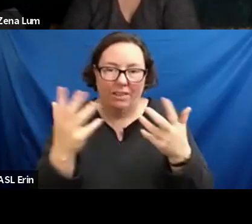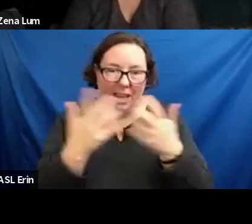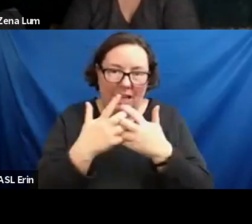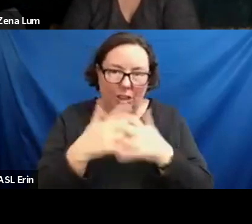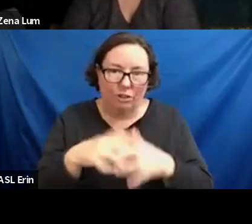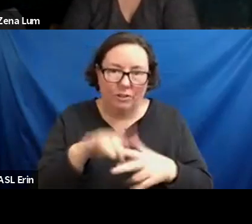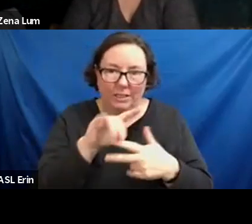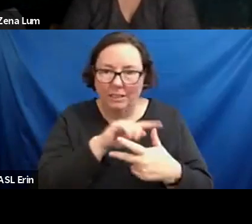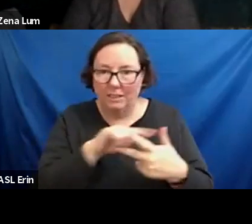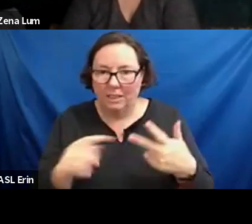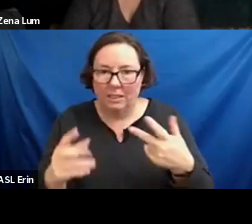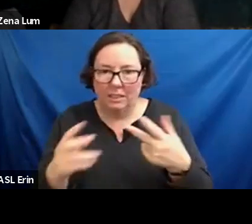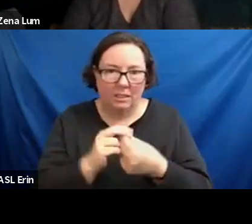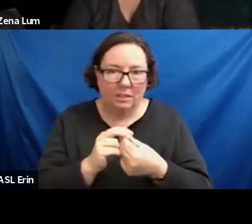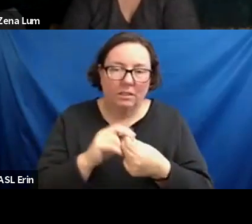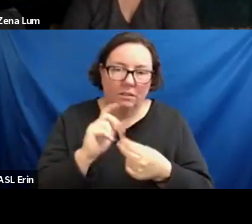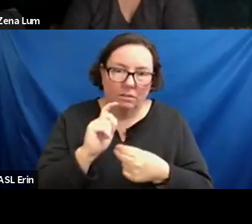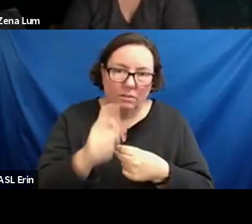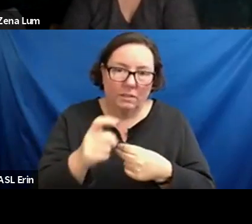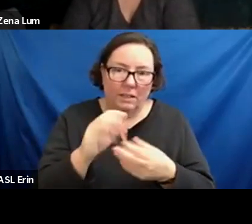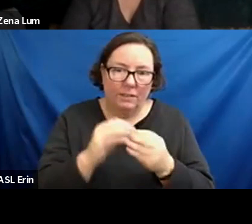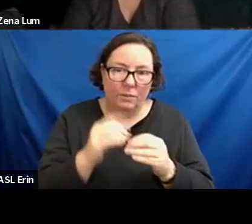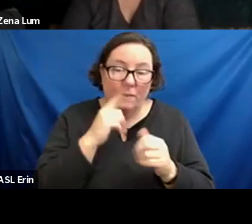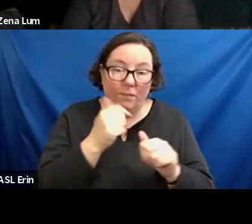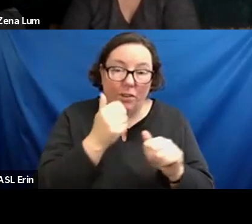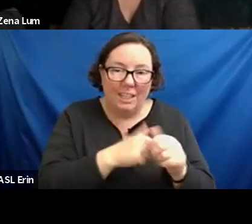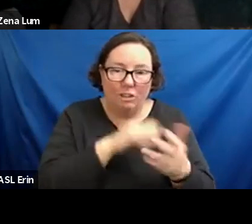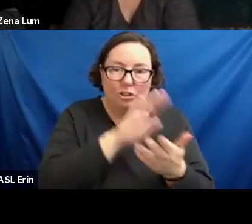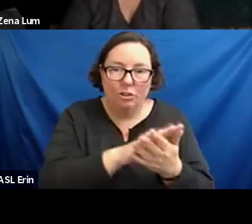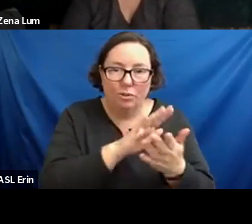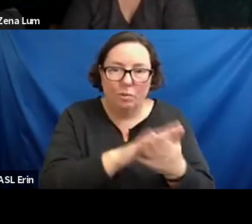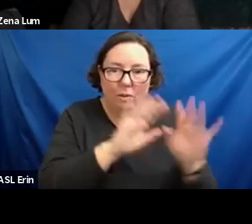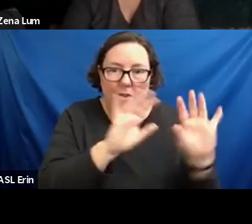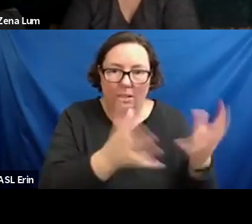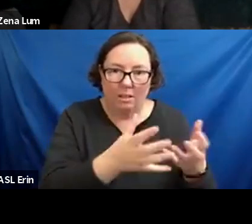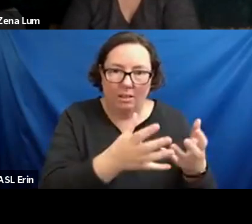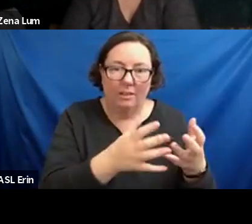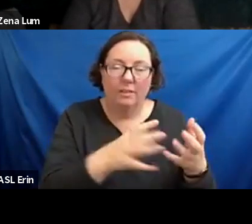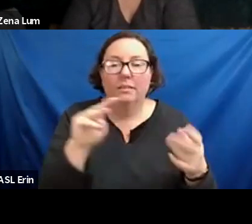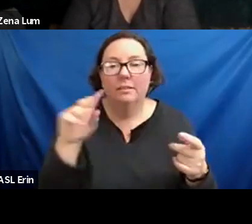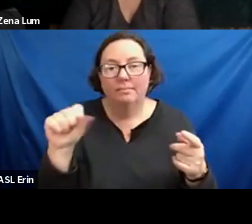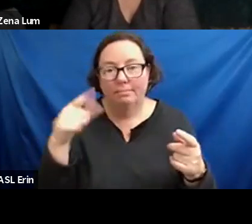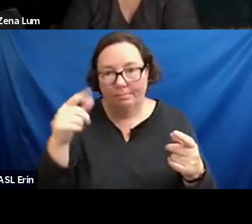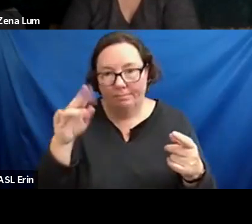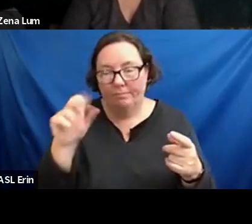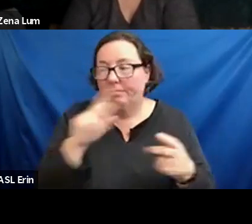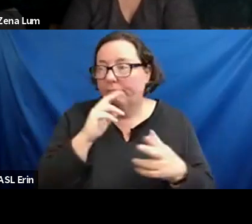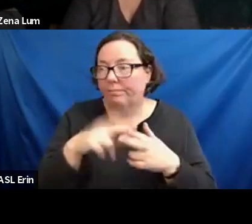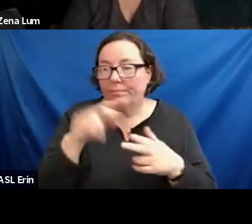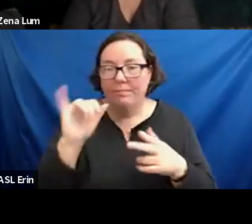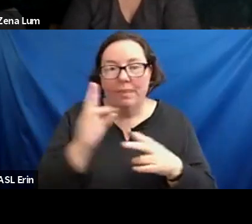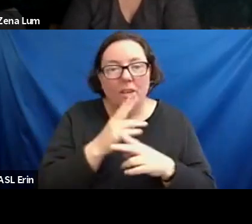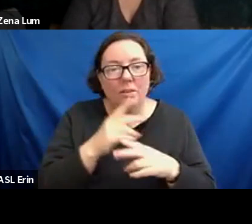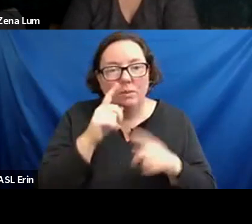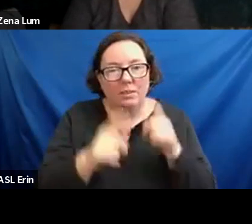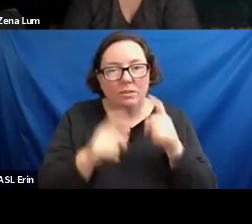to calculate a score for each school that then, as Ms. Grassa mentioned, is used to distribute what we call